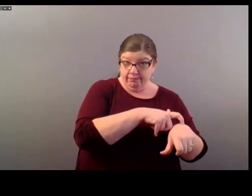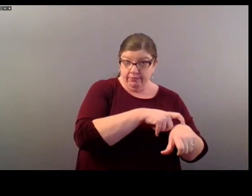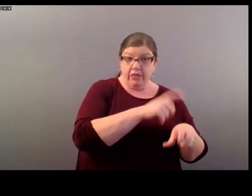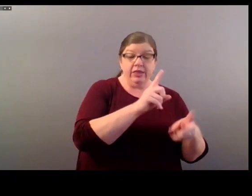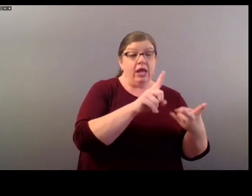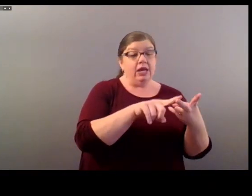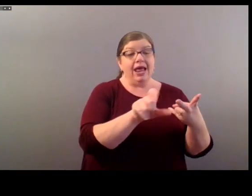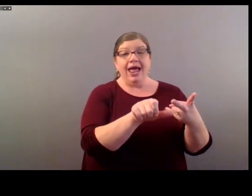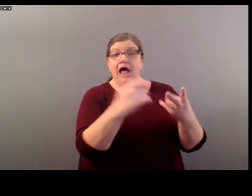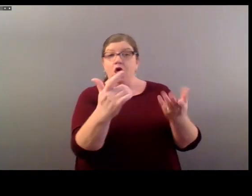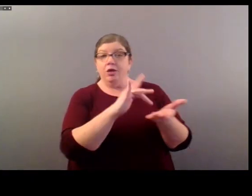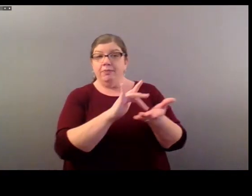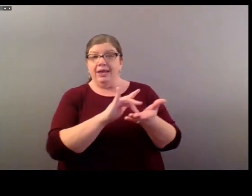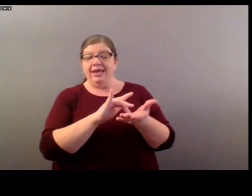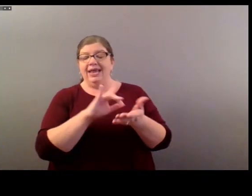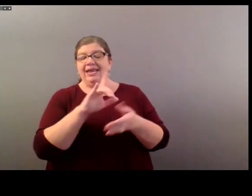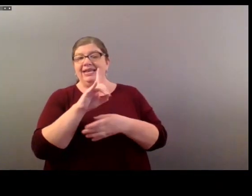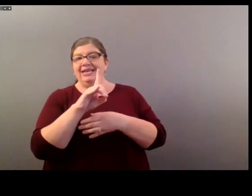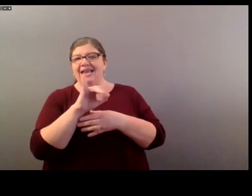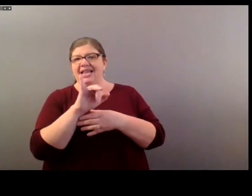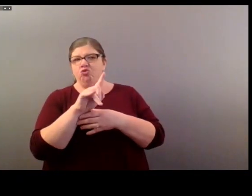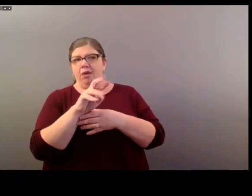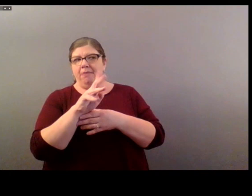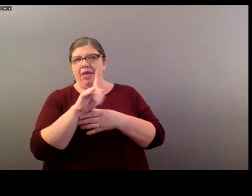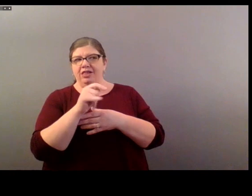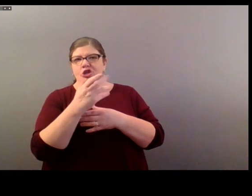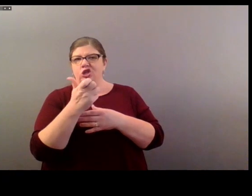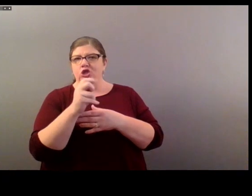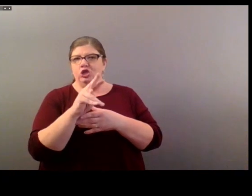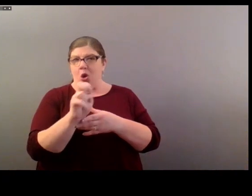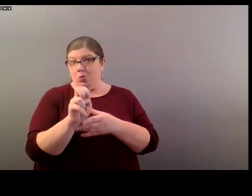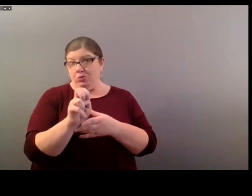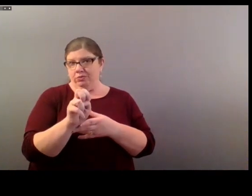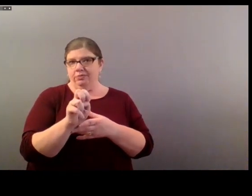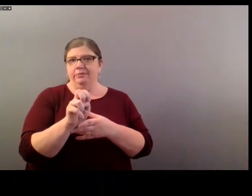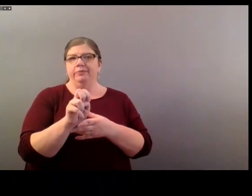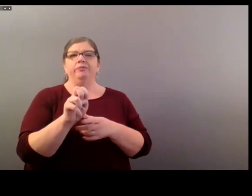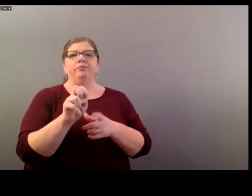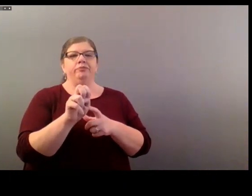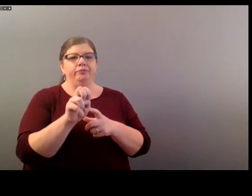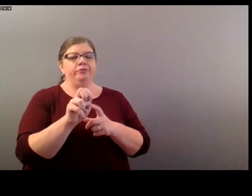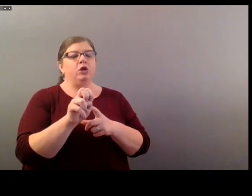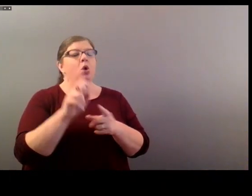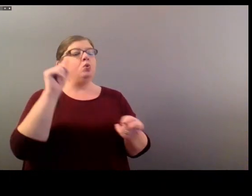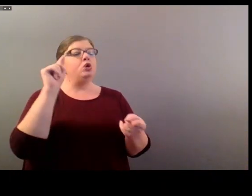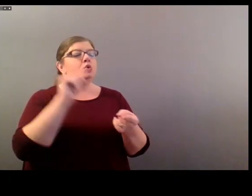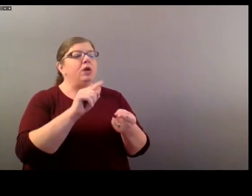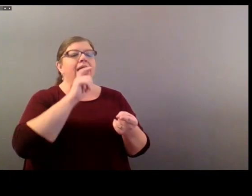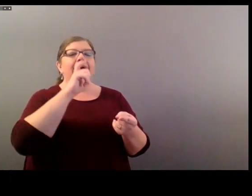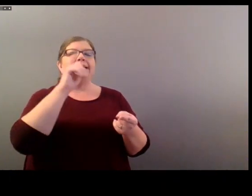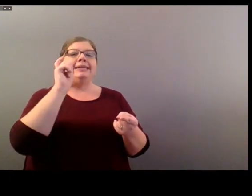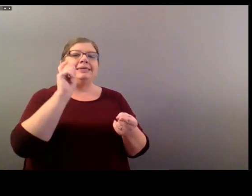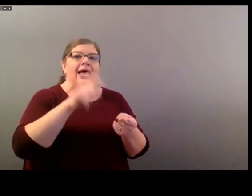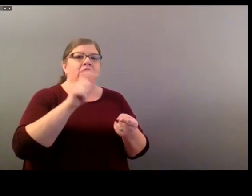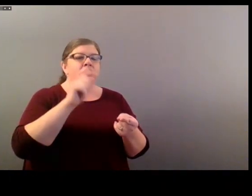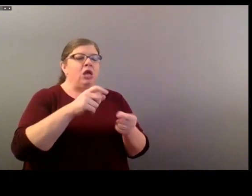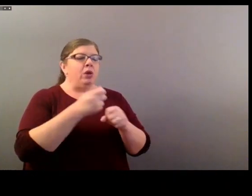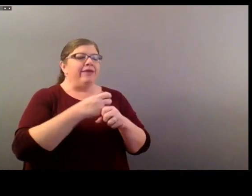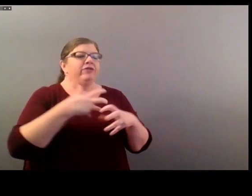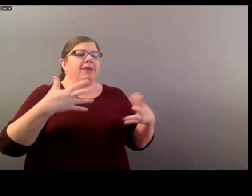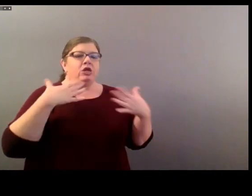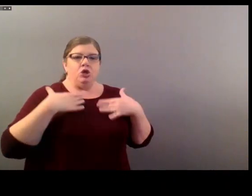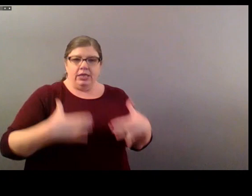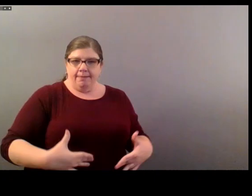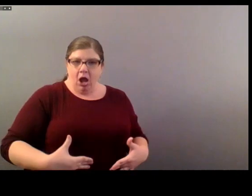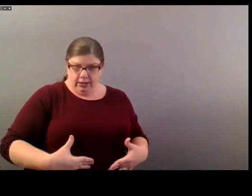that's a dexamethasone, and that reduces unnecessary overshooting inflammation in the body.